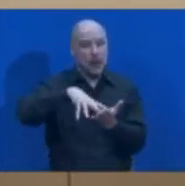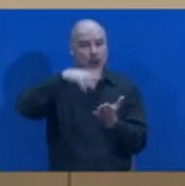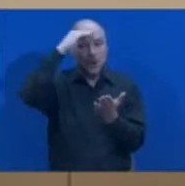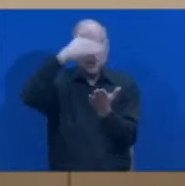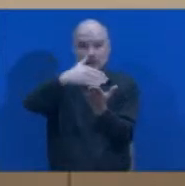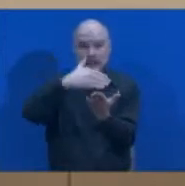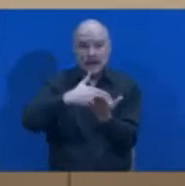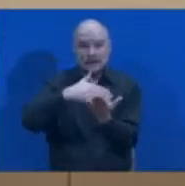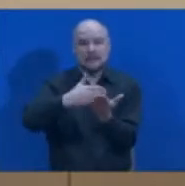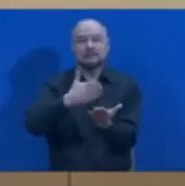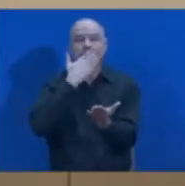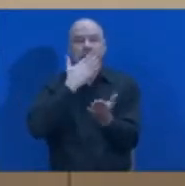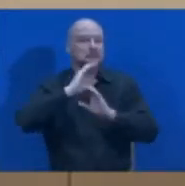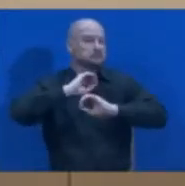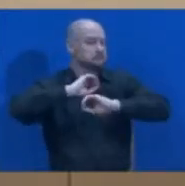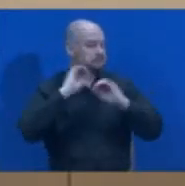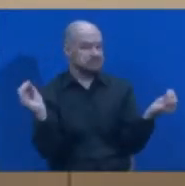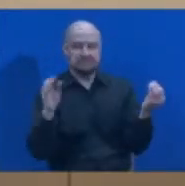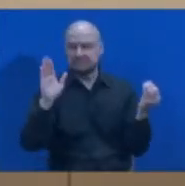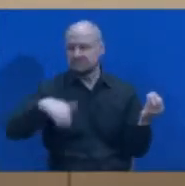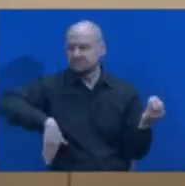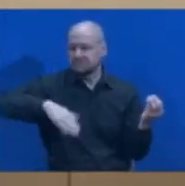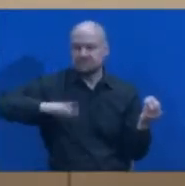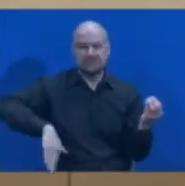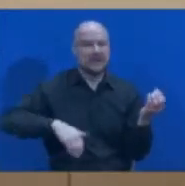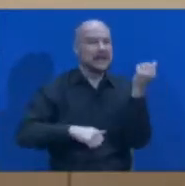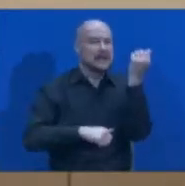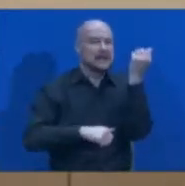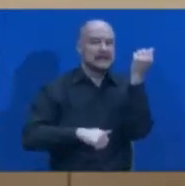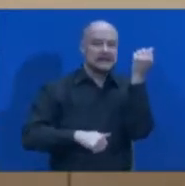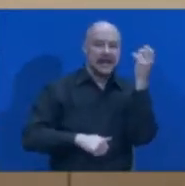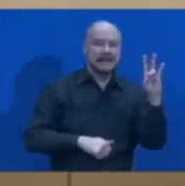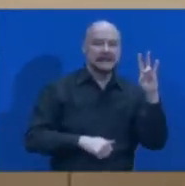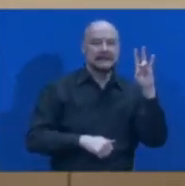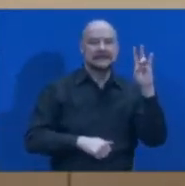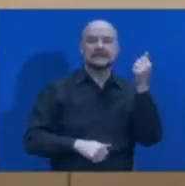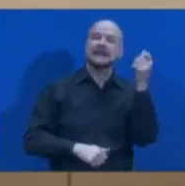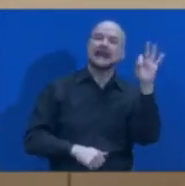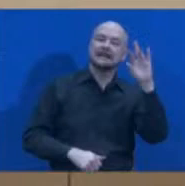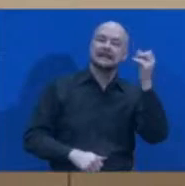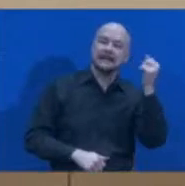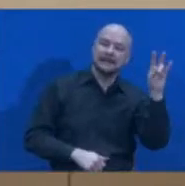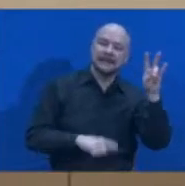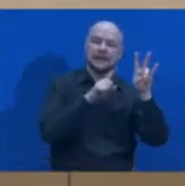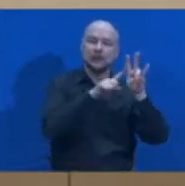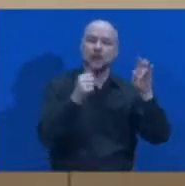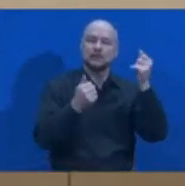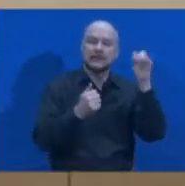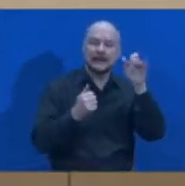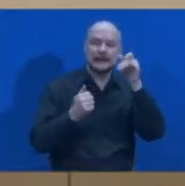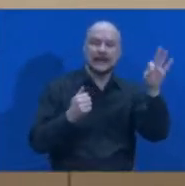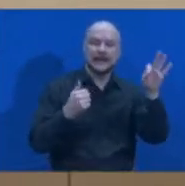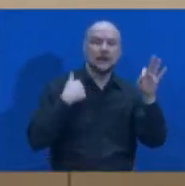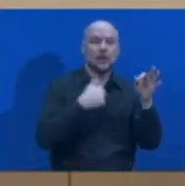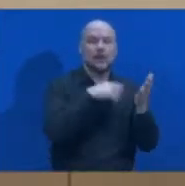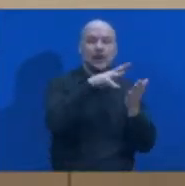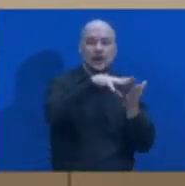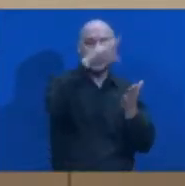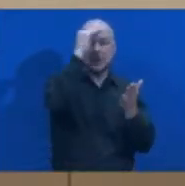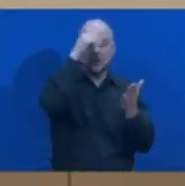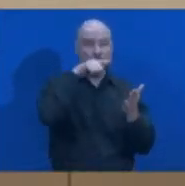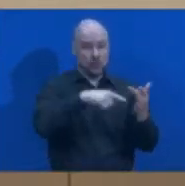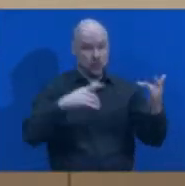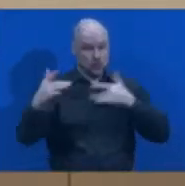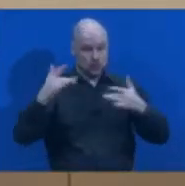lessons provided in the pandemic 1917 to 1919. Do you share his concerns about reopening North